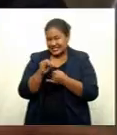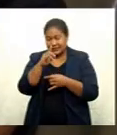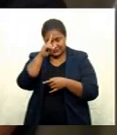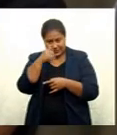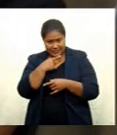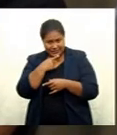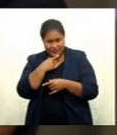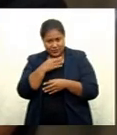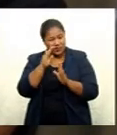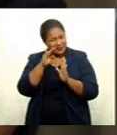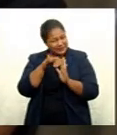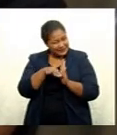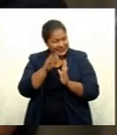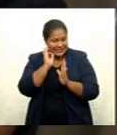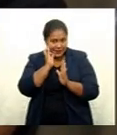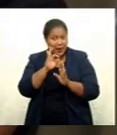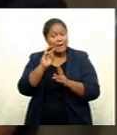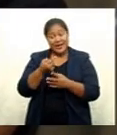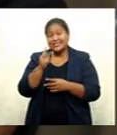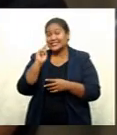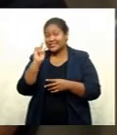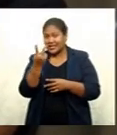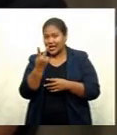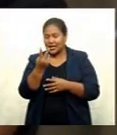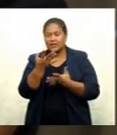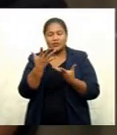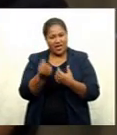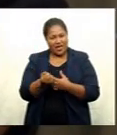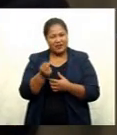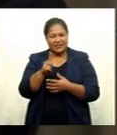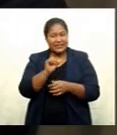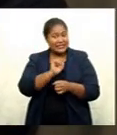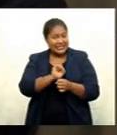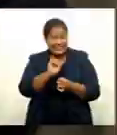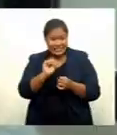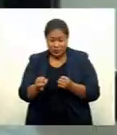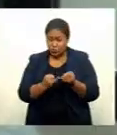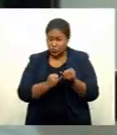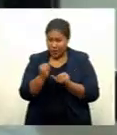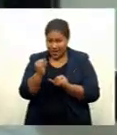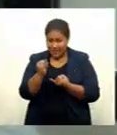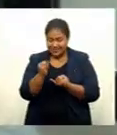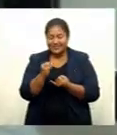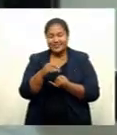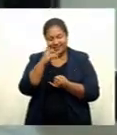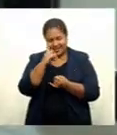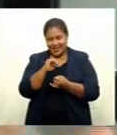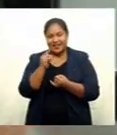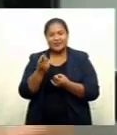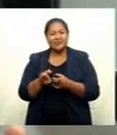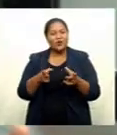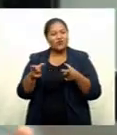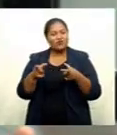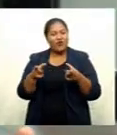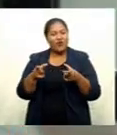tremendously. And with the second dose, the likelihood of serious illness from COVID-19 is,